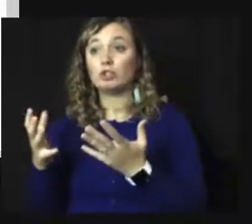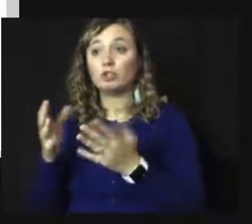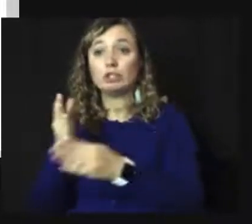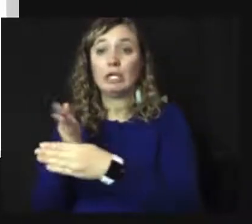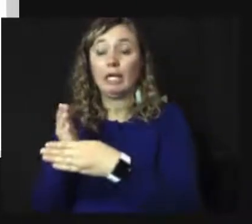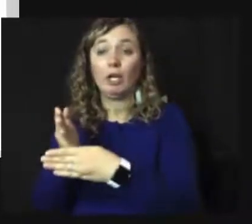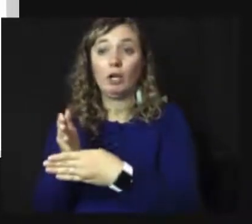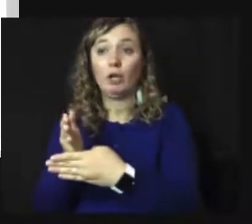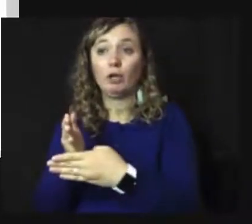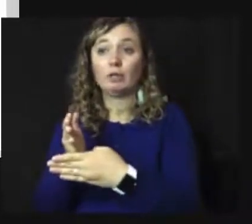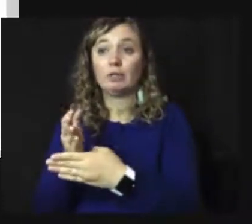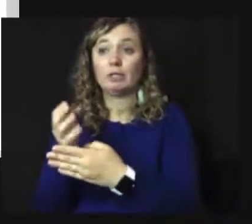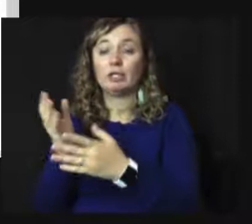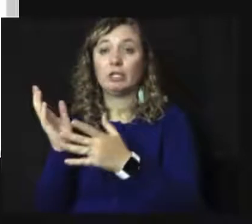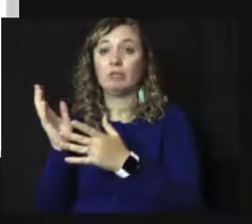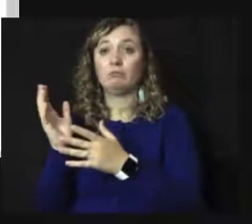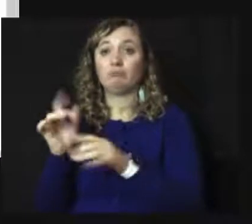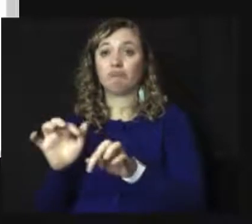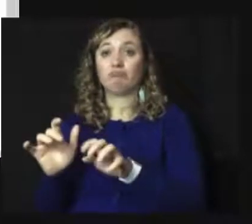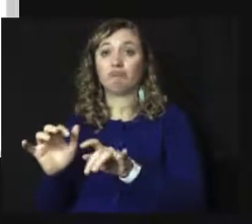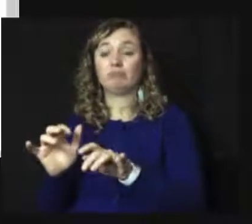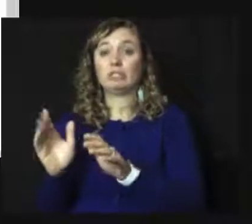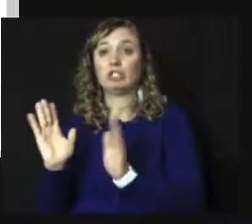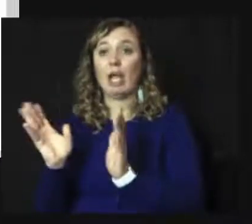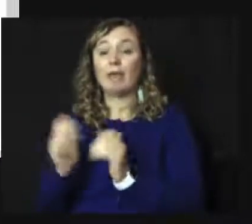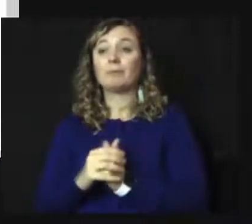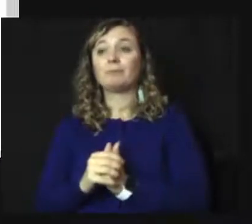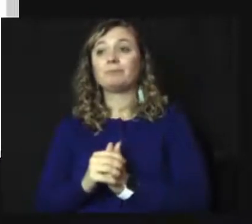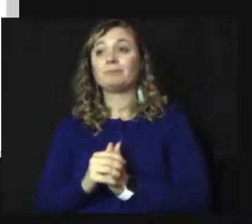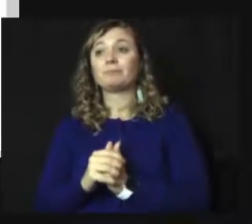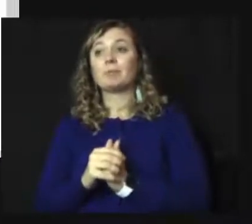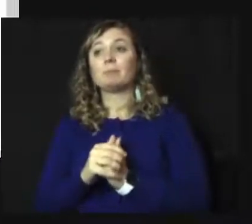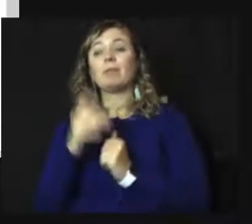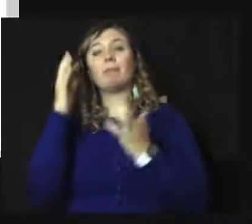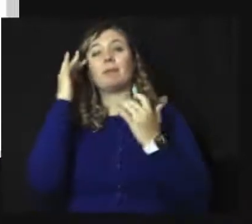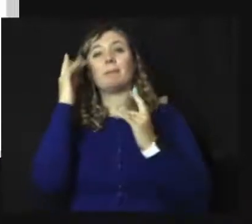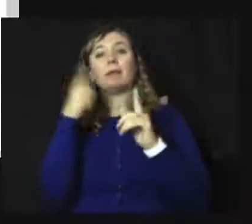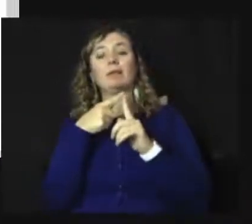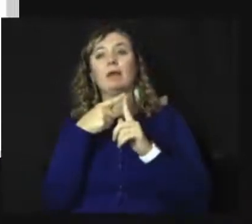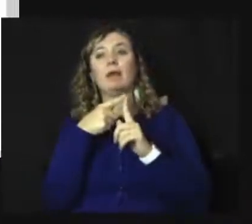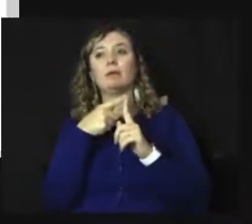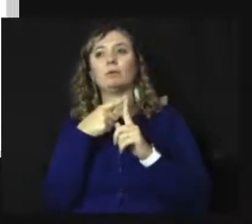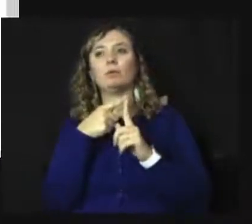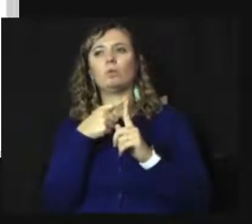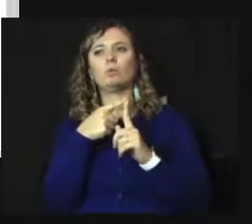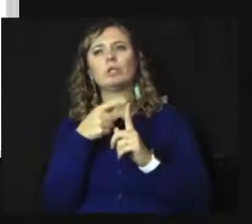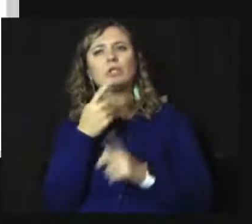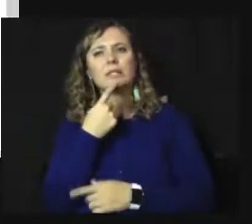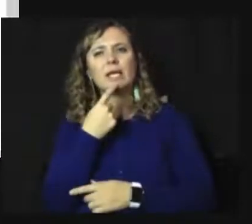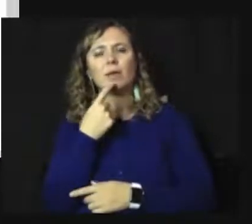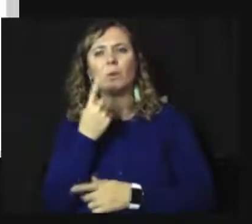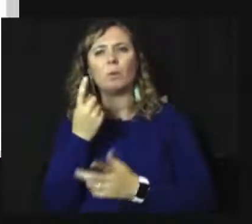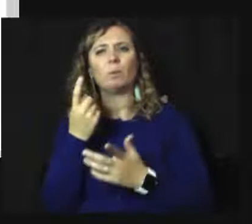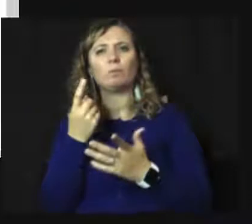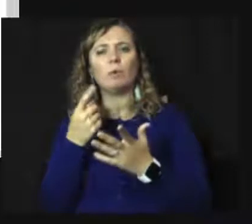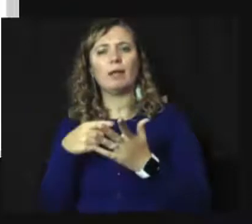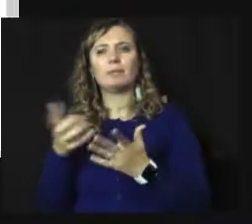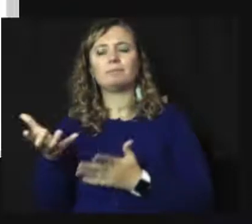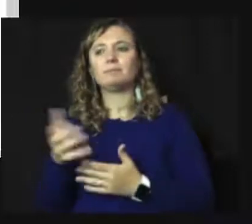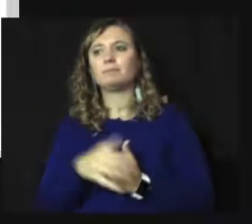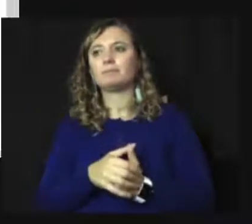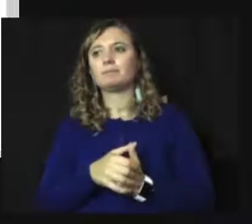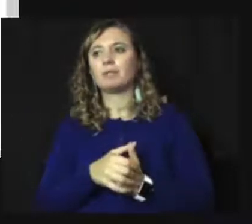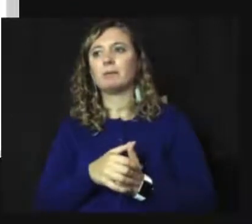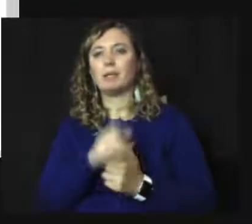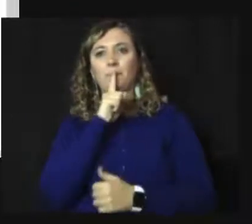like, feel free to do so. And while we take this brain break for one moment, I'm just going to mute me because my kid has made it to the